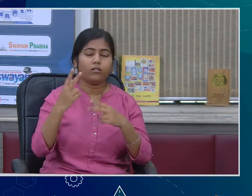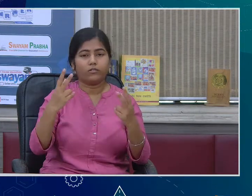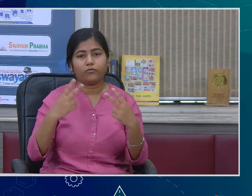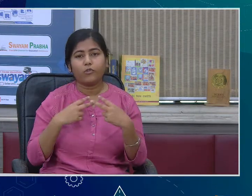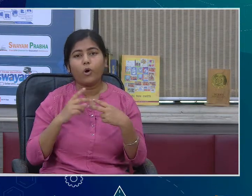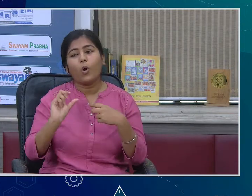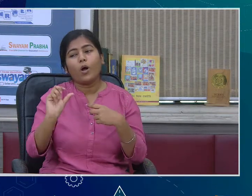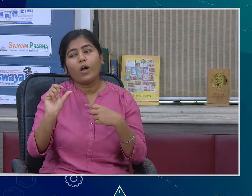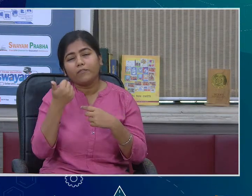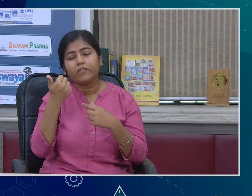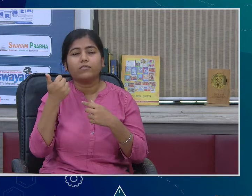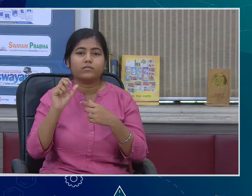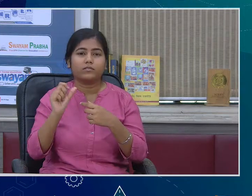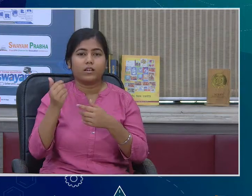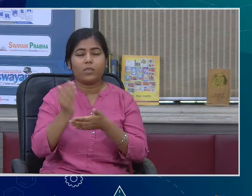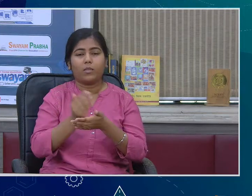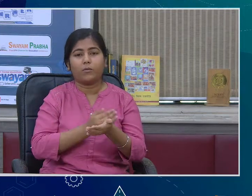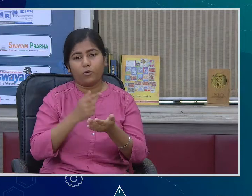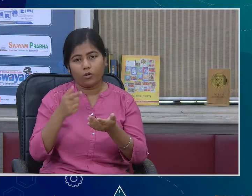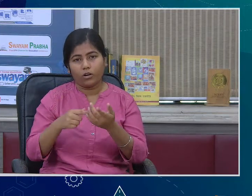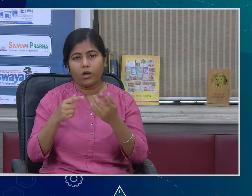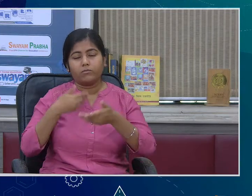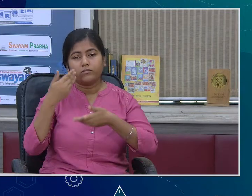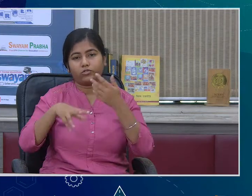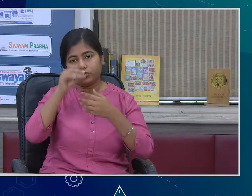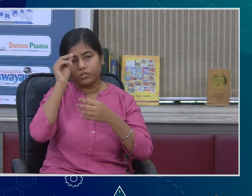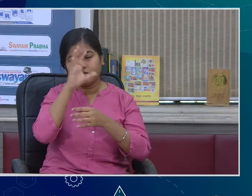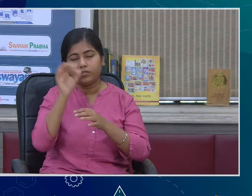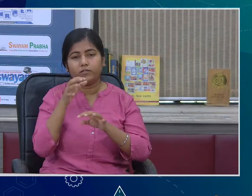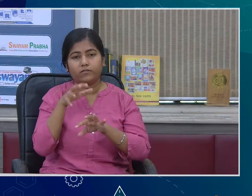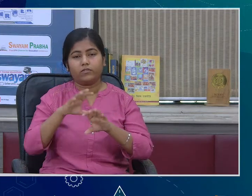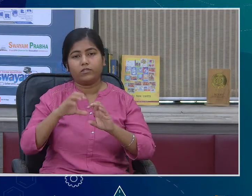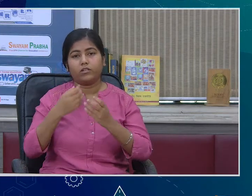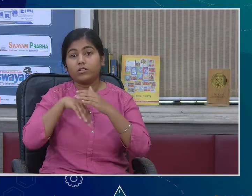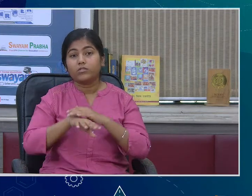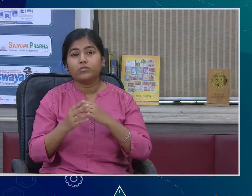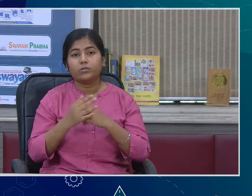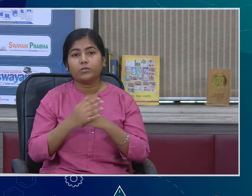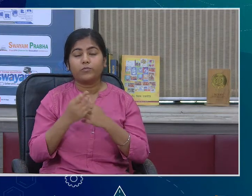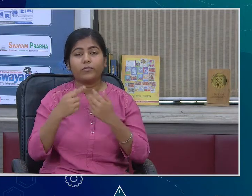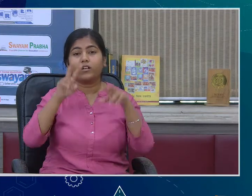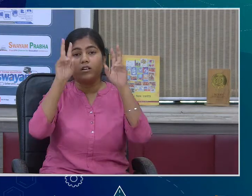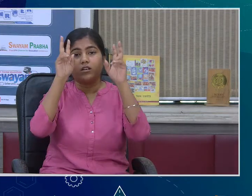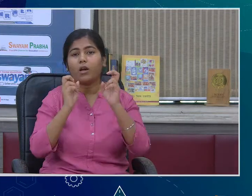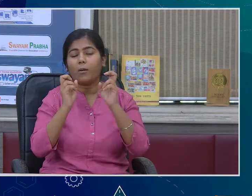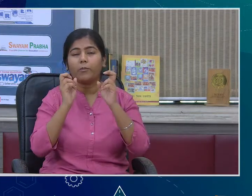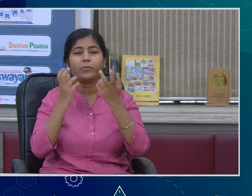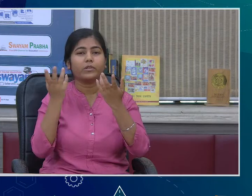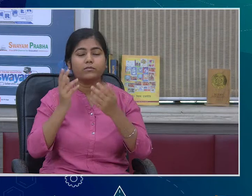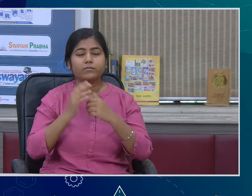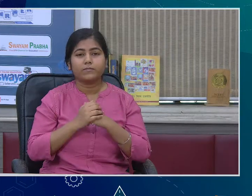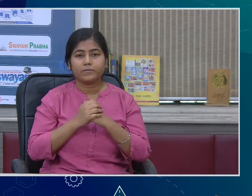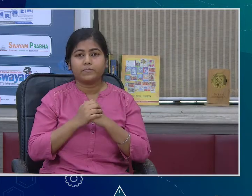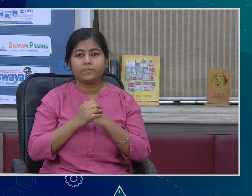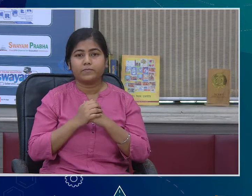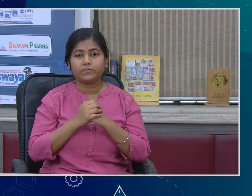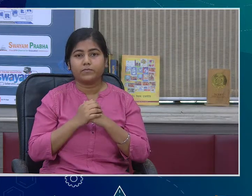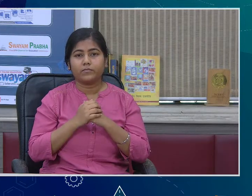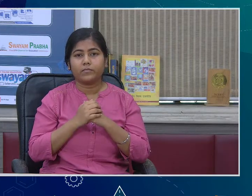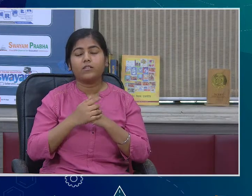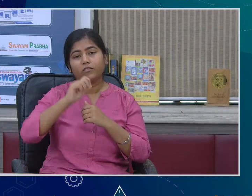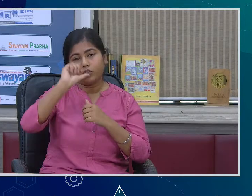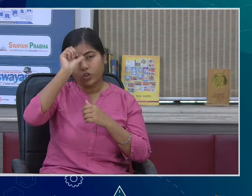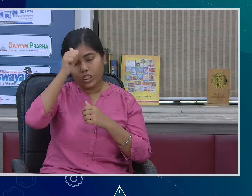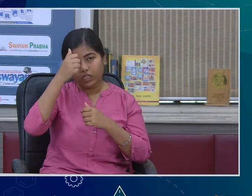another session of teaching learning interventions for inclusive classroom, where the topic of discussion would be, it'll be for